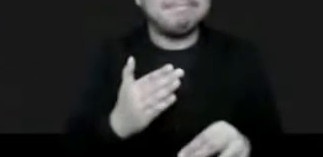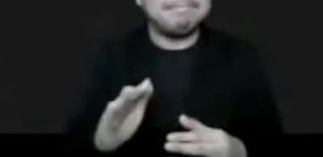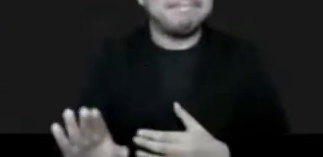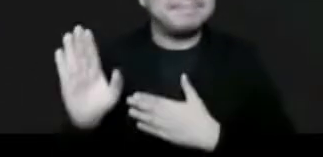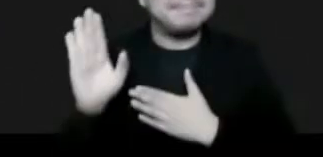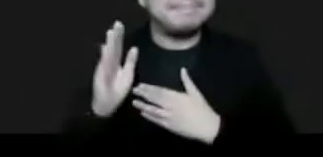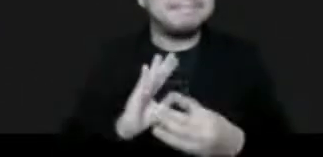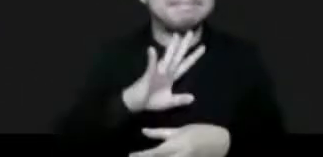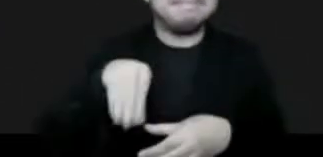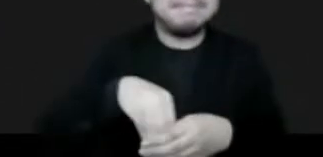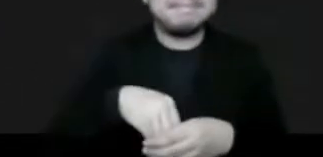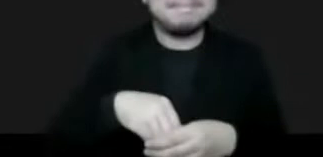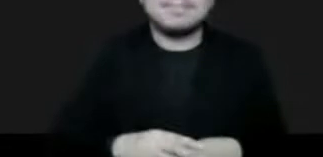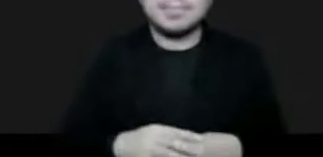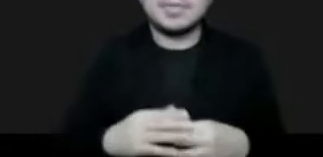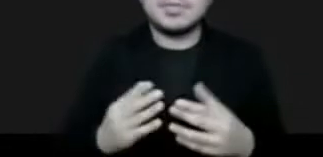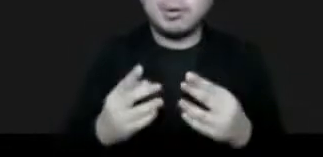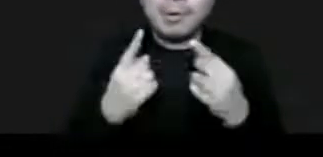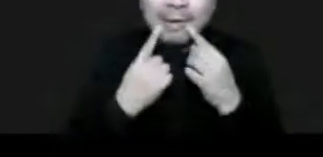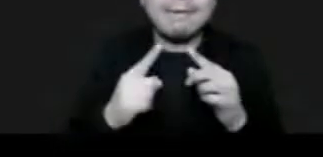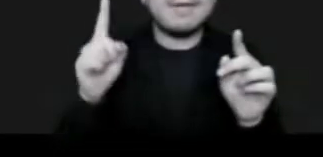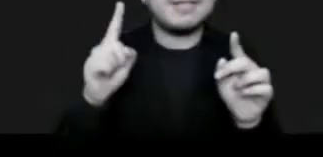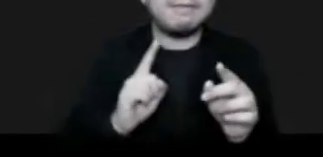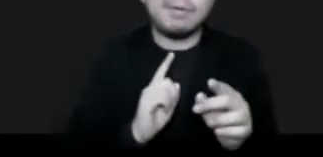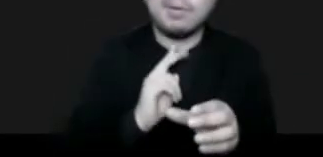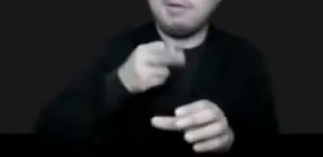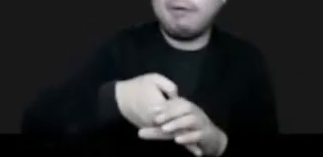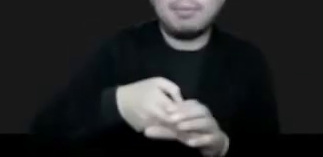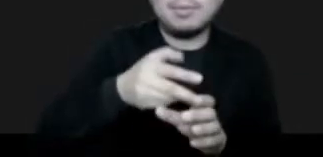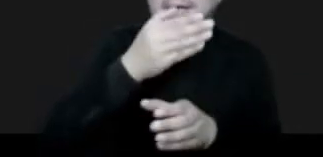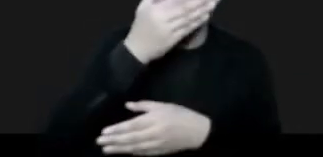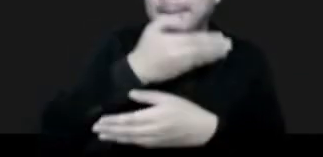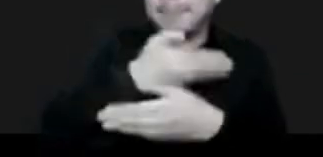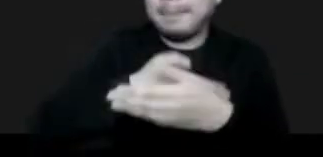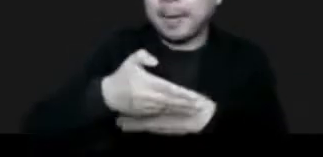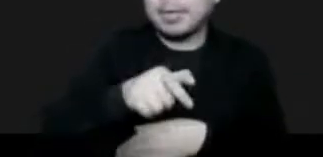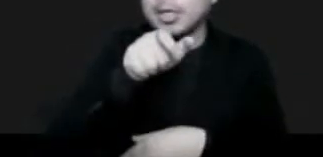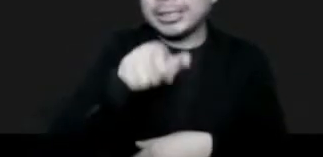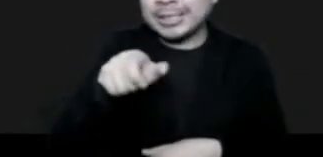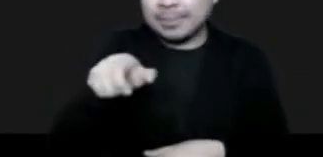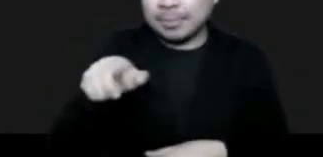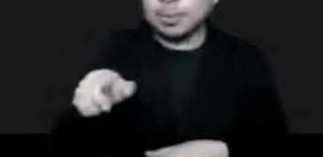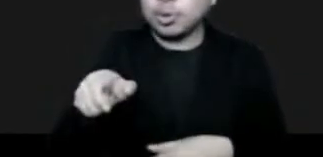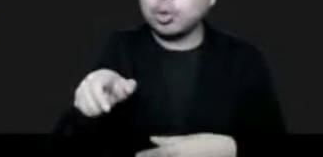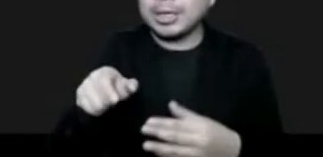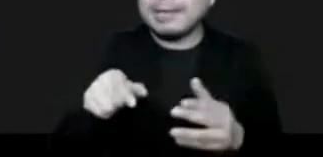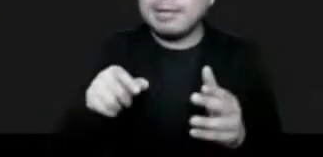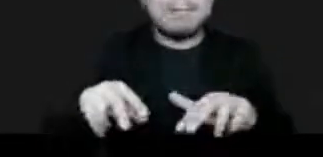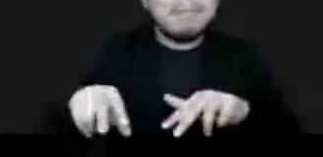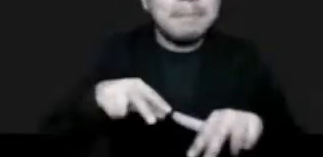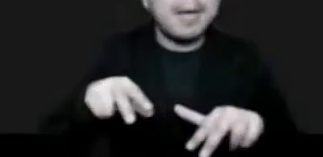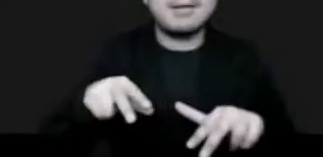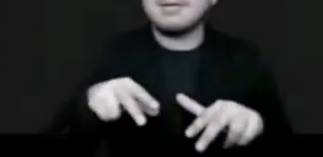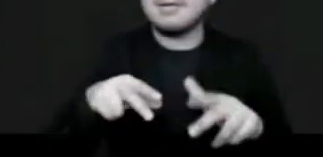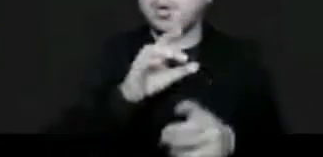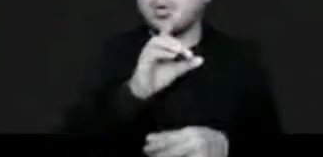participation of people with disabilities in all DRR initiatives. We have had several platforms where